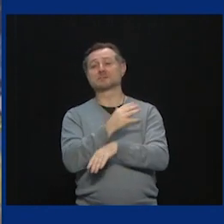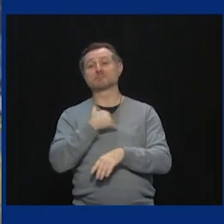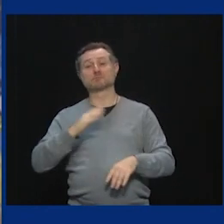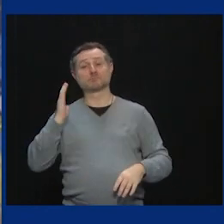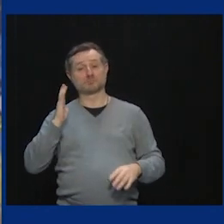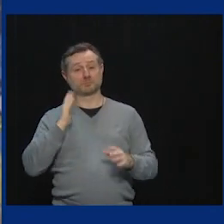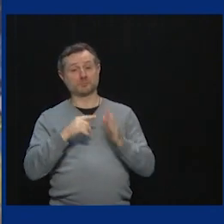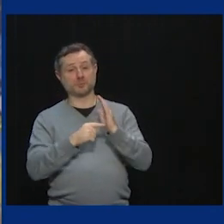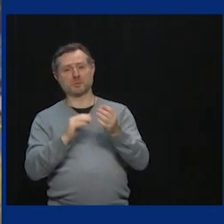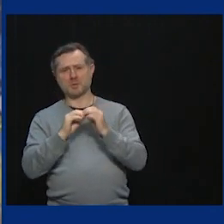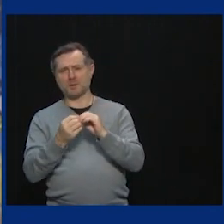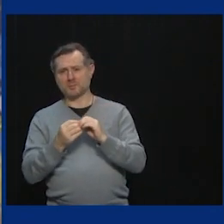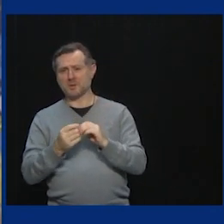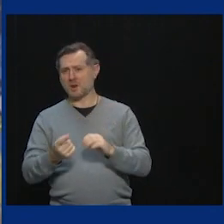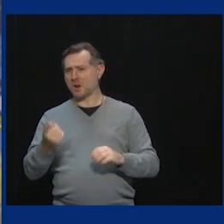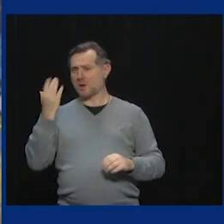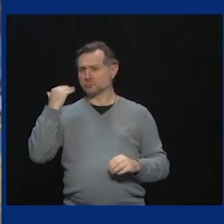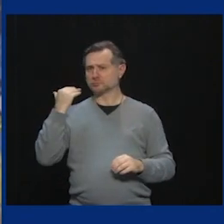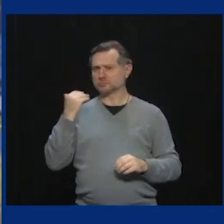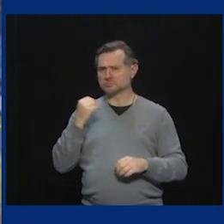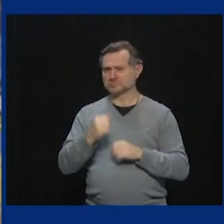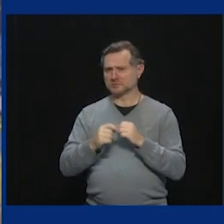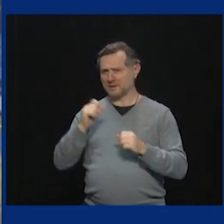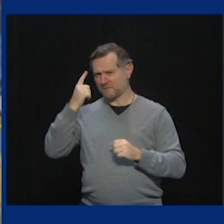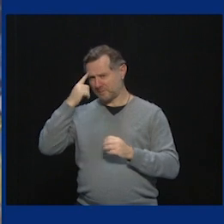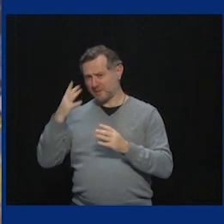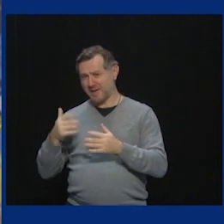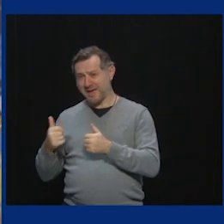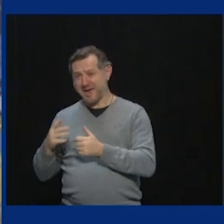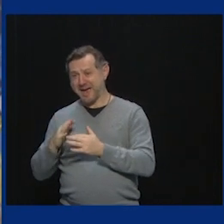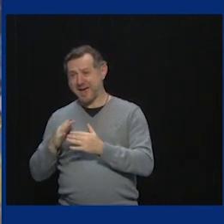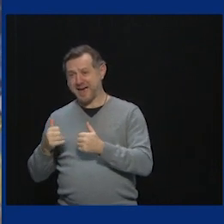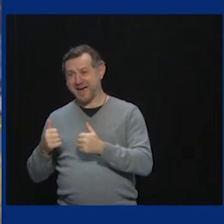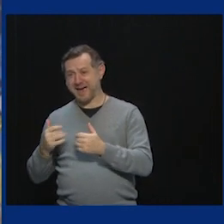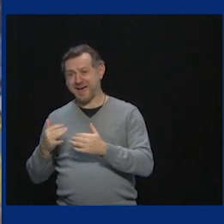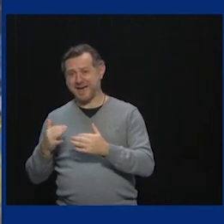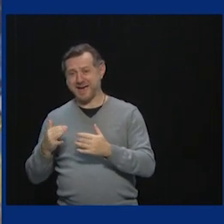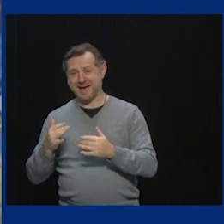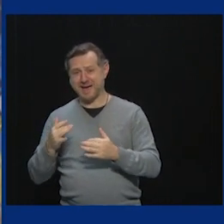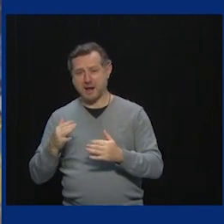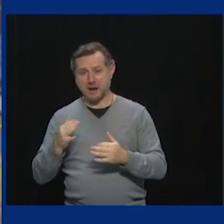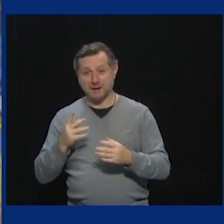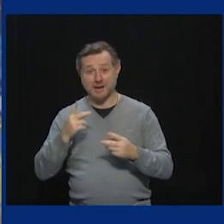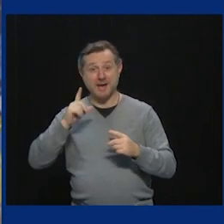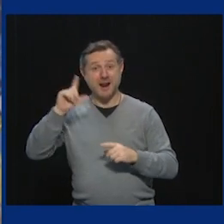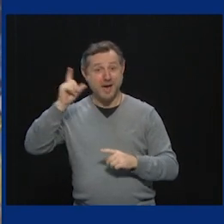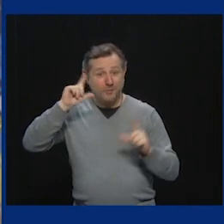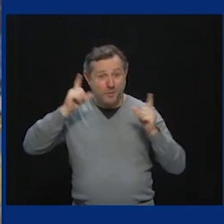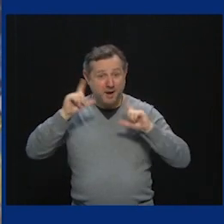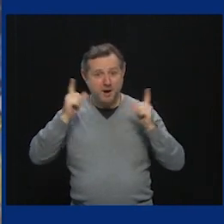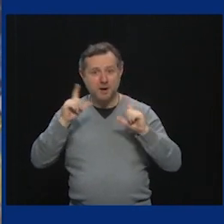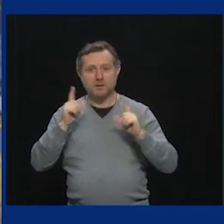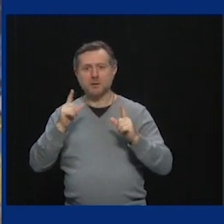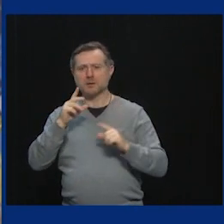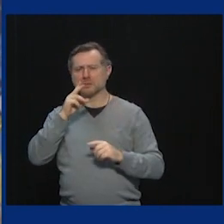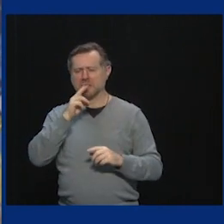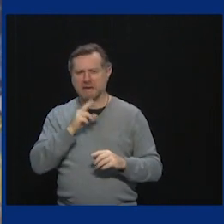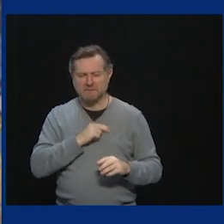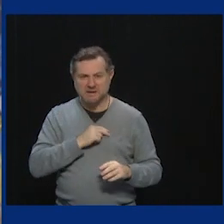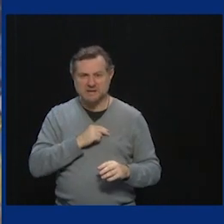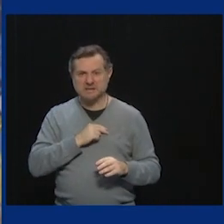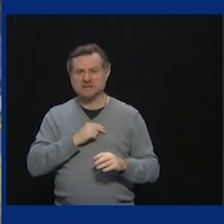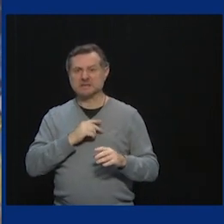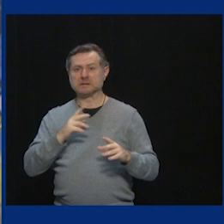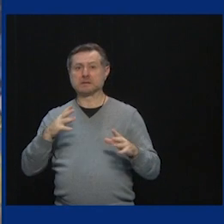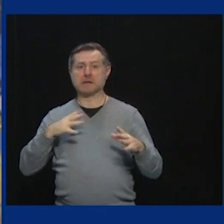starting with end of summer looking great. We're going to be fine. All's good. Halloween, Thanksgiving, the religious holidays, New